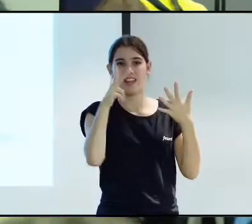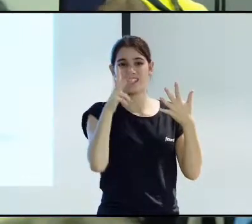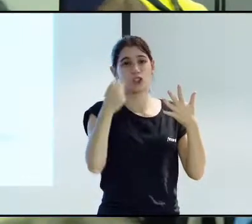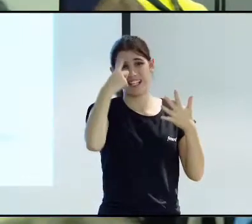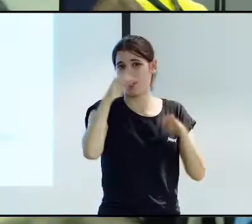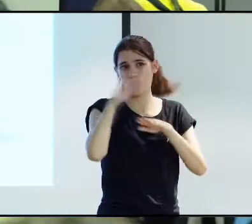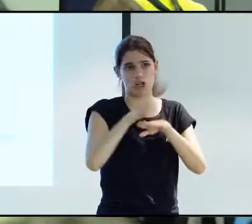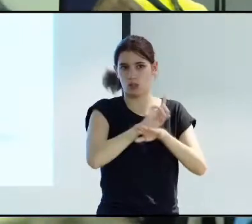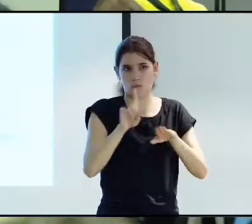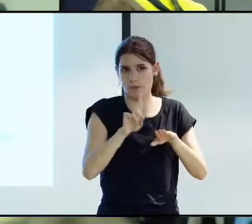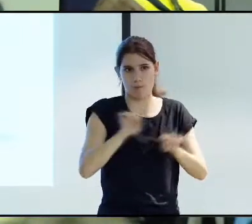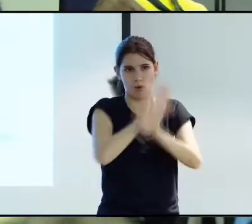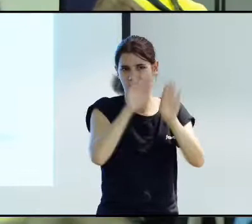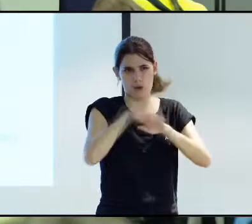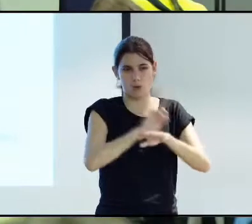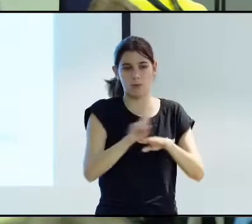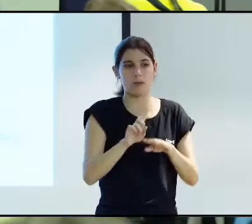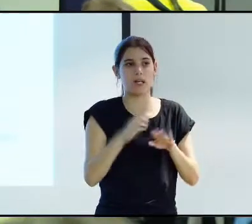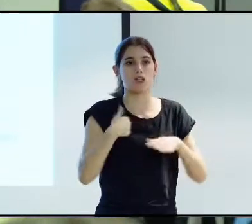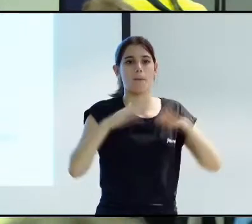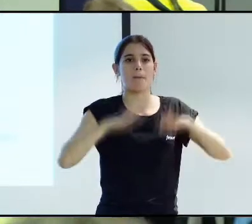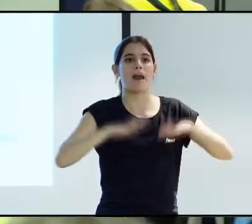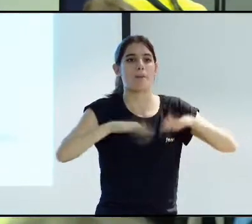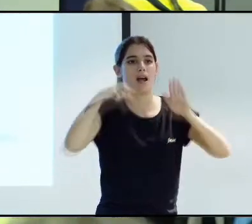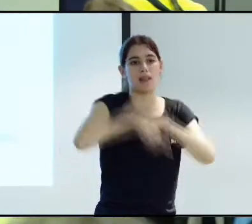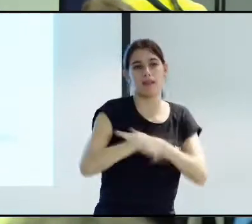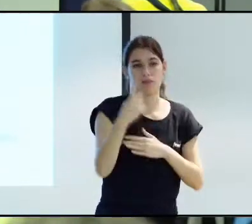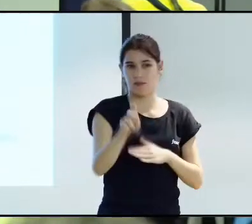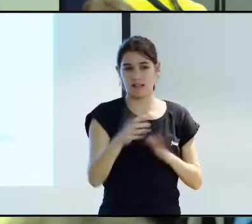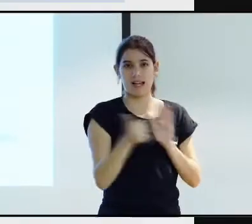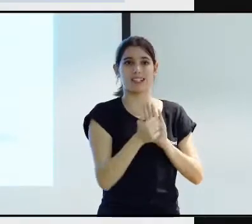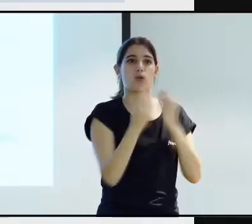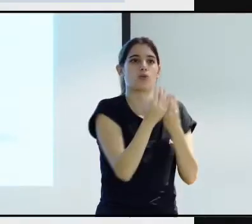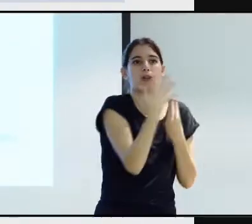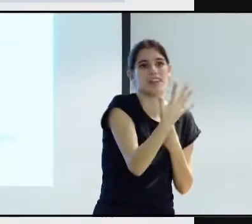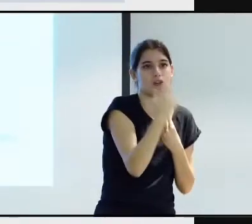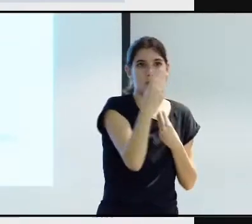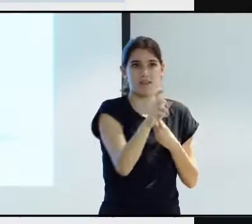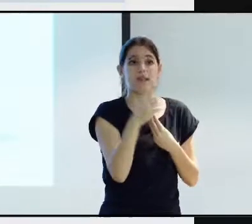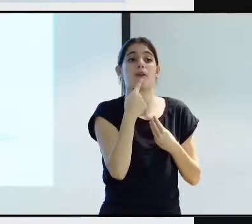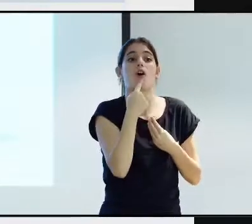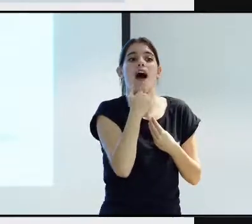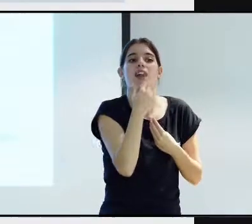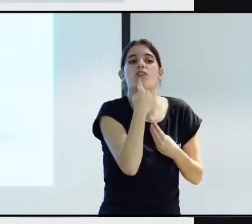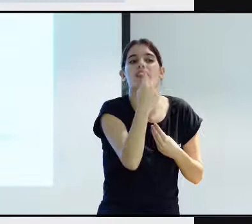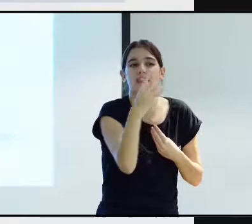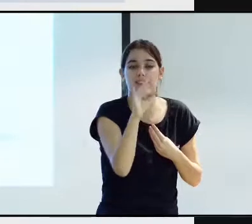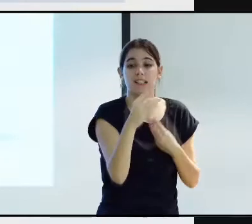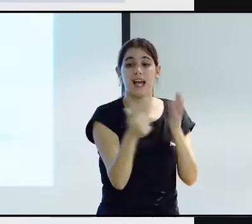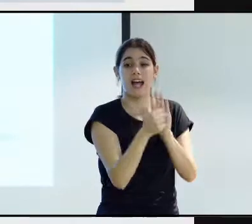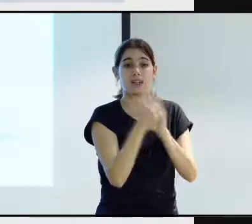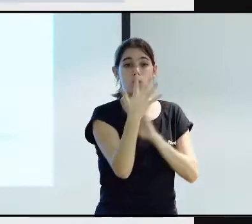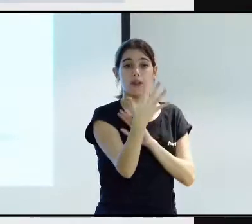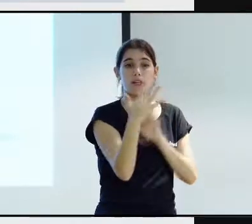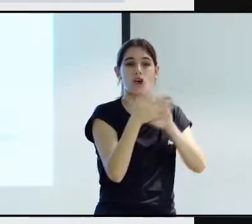think the convention speaks of 5 rights which are that nobody's complying with. I don't want to go into details of